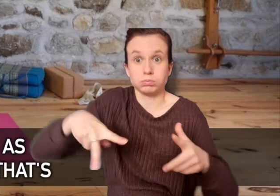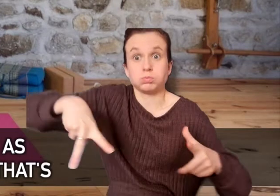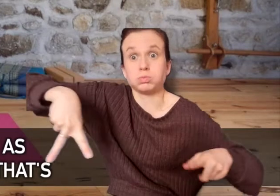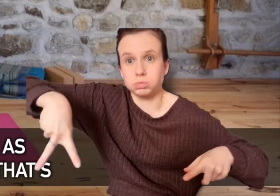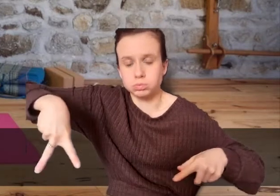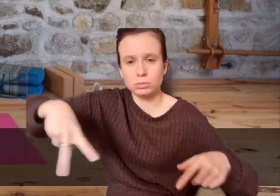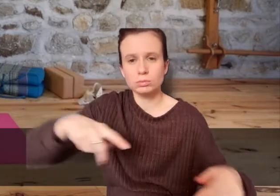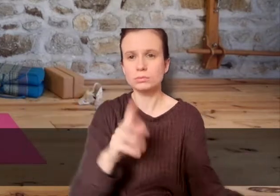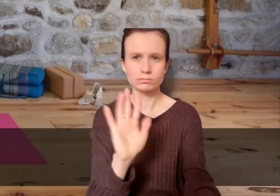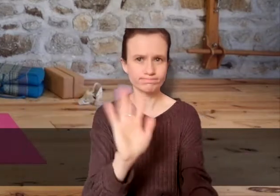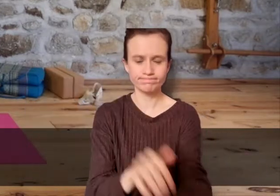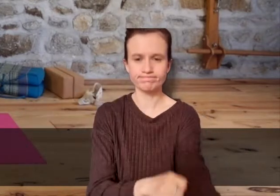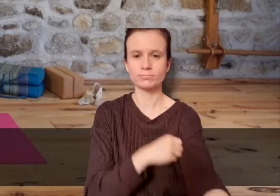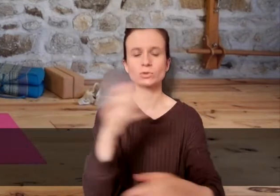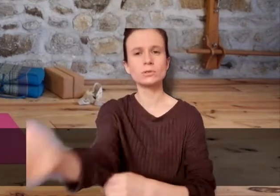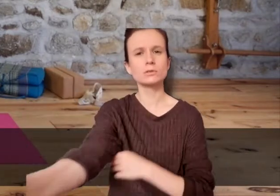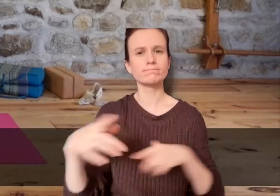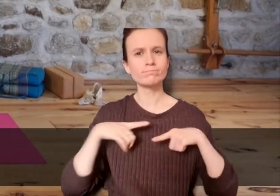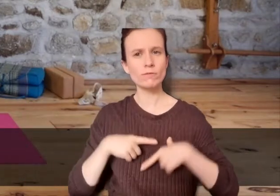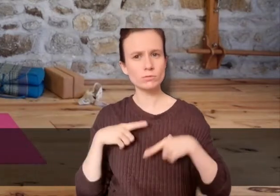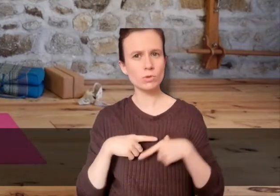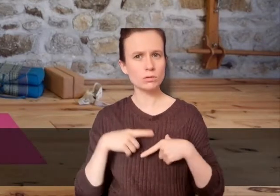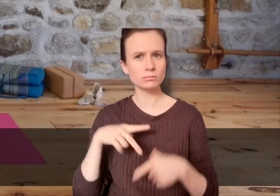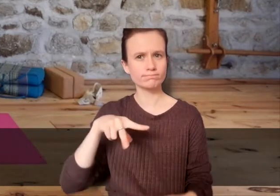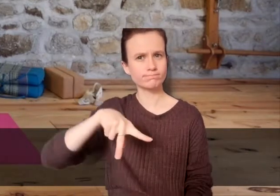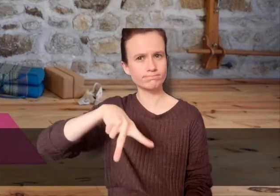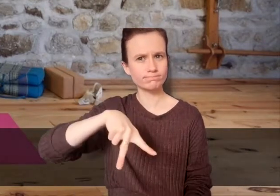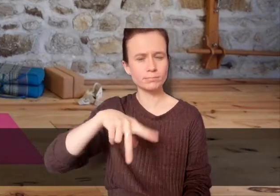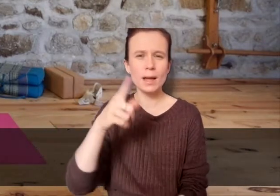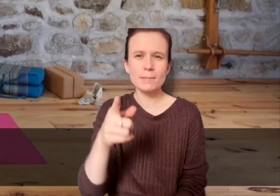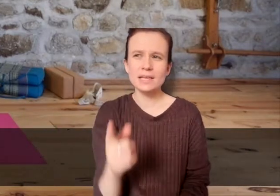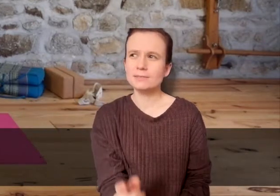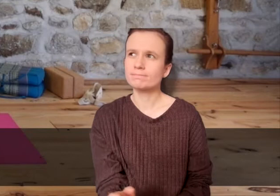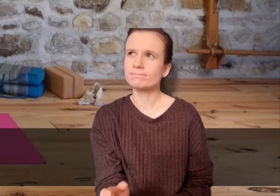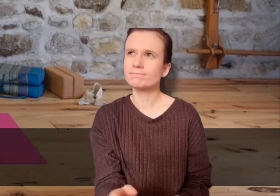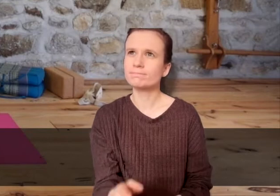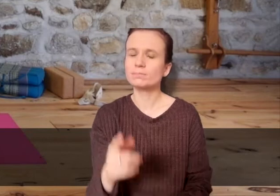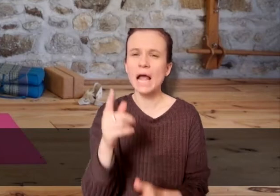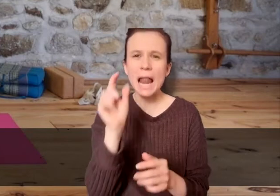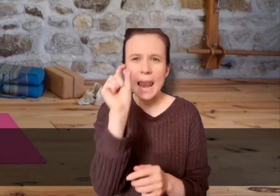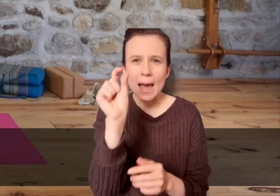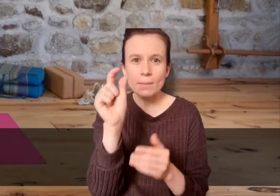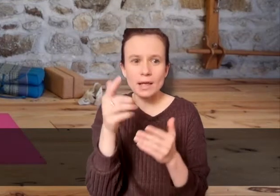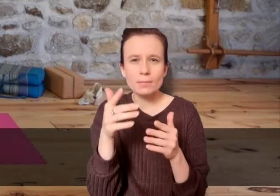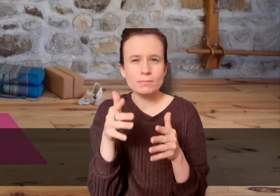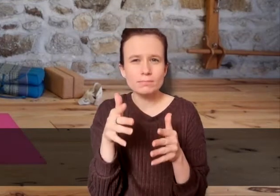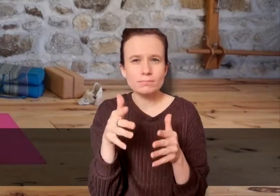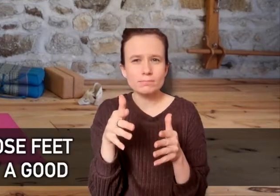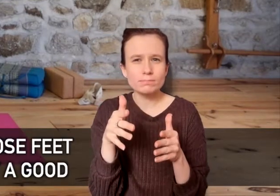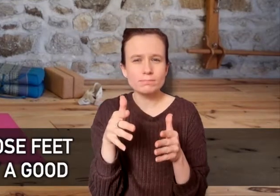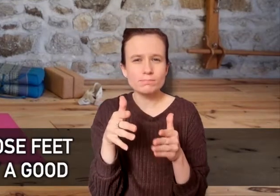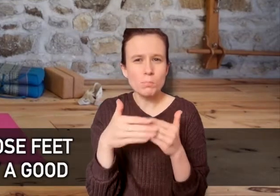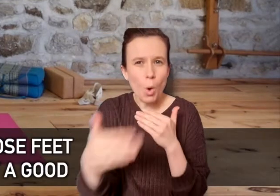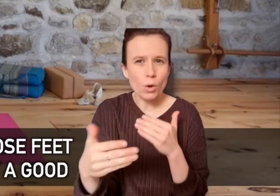but something that's just a little bit wider than maybe your comfort zone. You may get cramps in the hips. That's